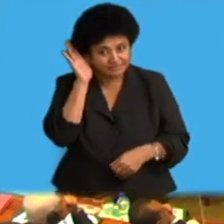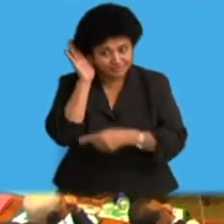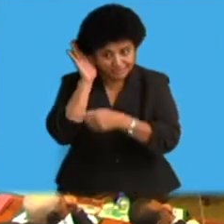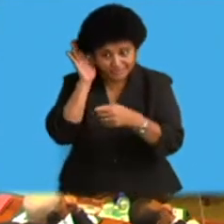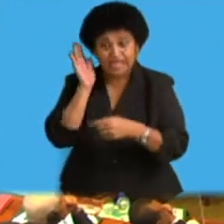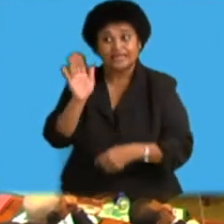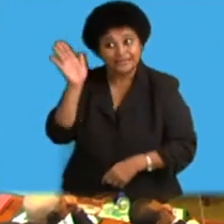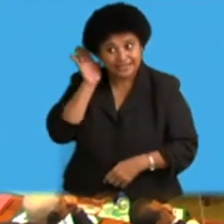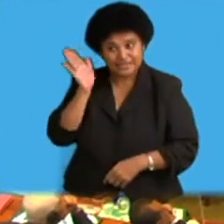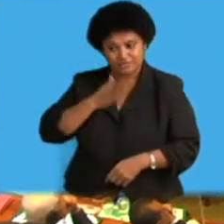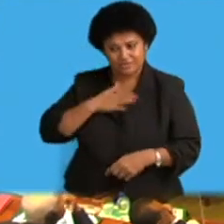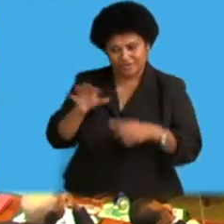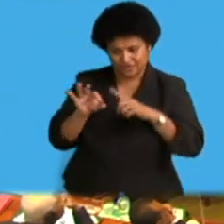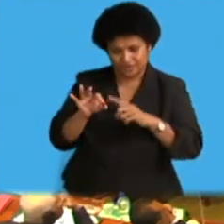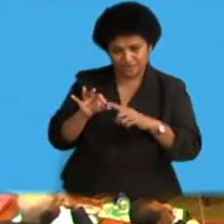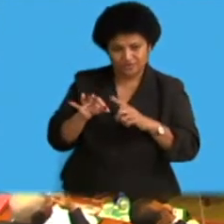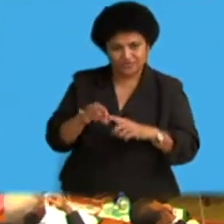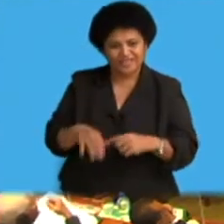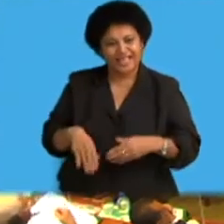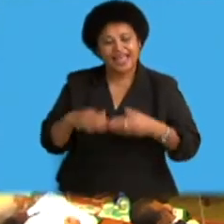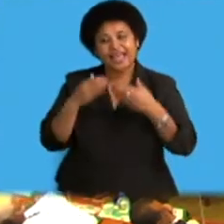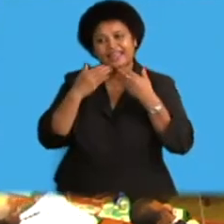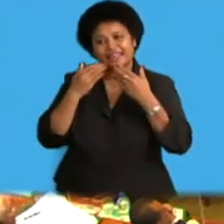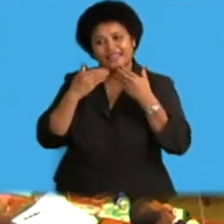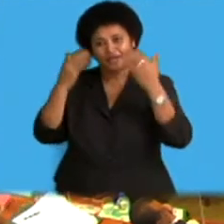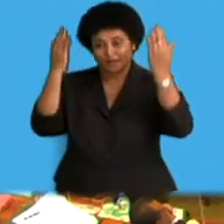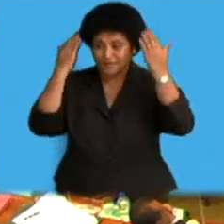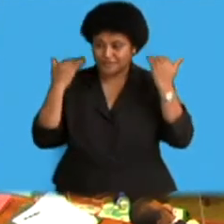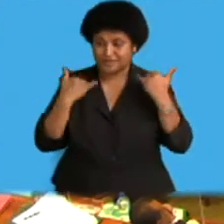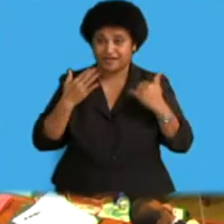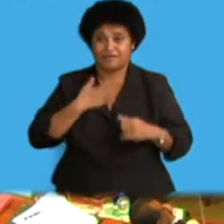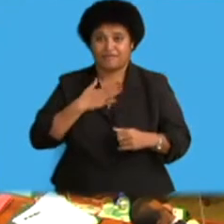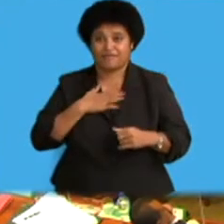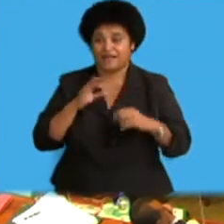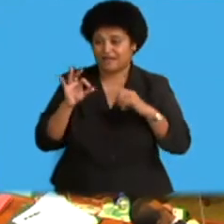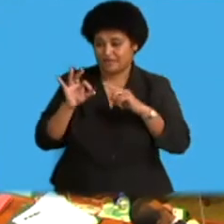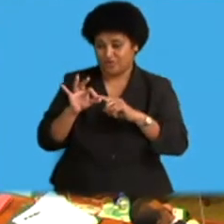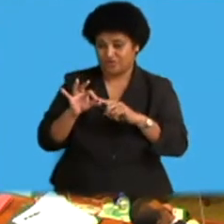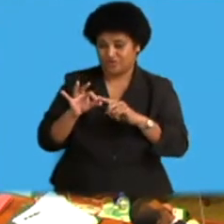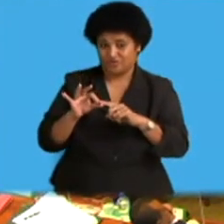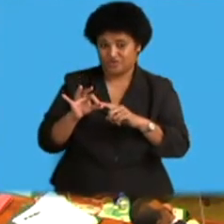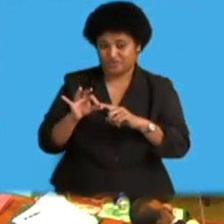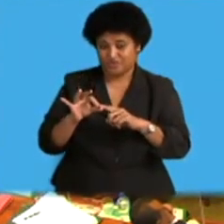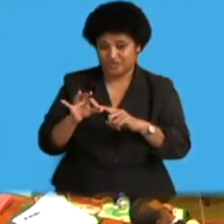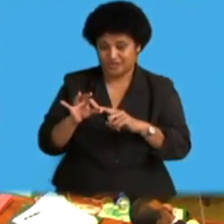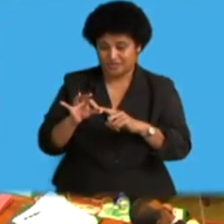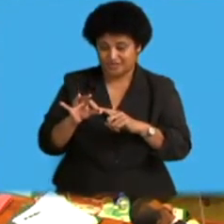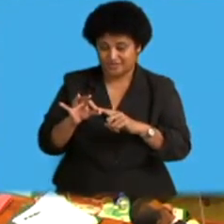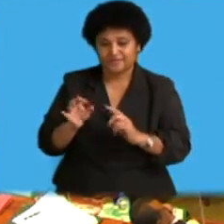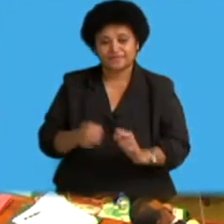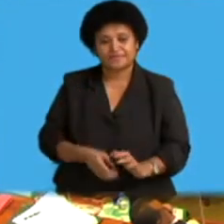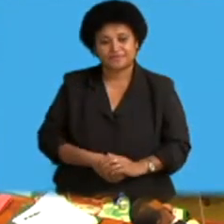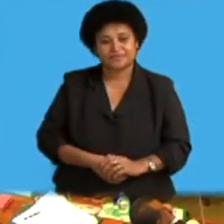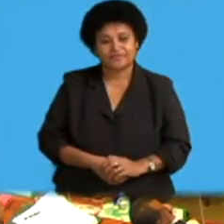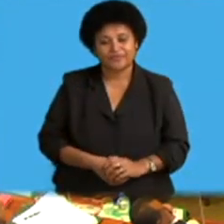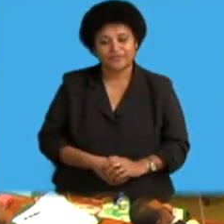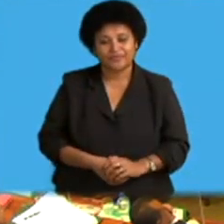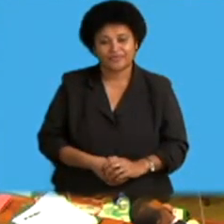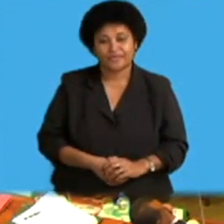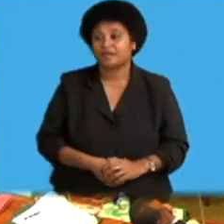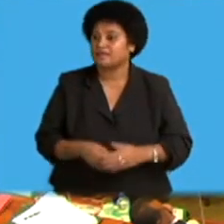Listen to the question. Thank you, Madam Speaker. The question that I'd like to Honourable Attorney General